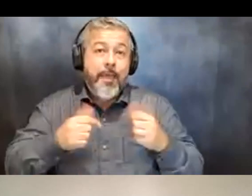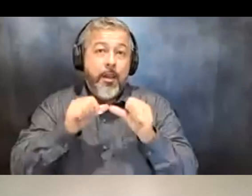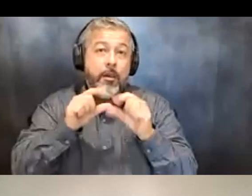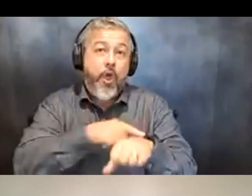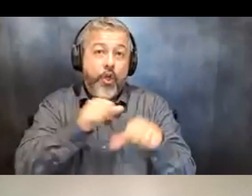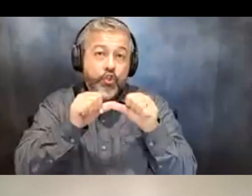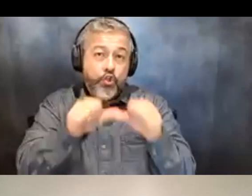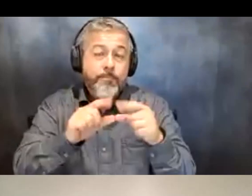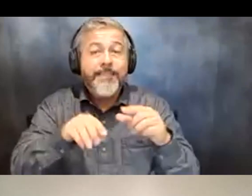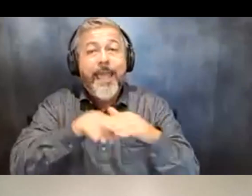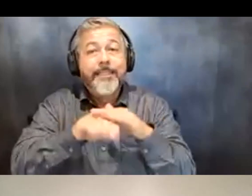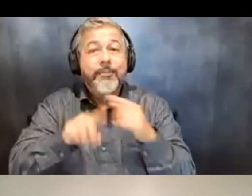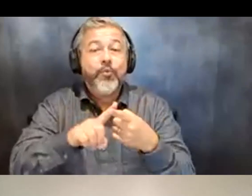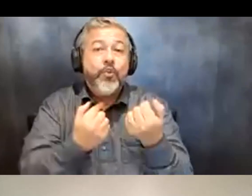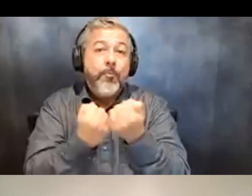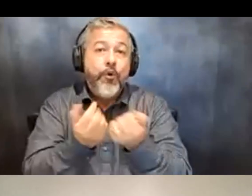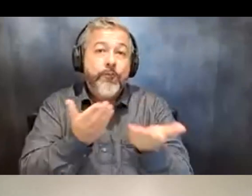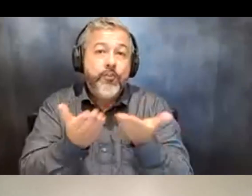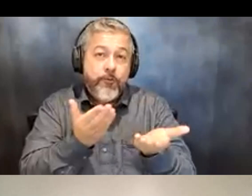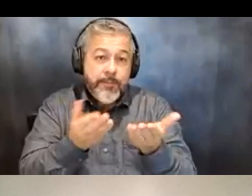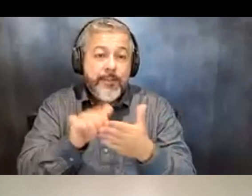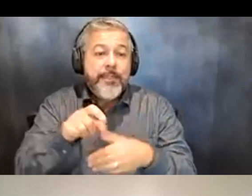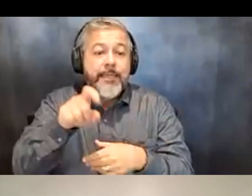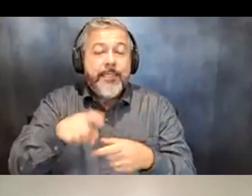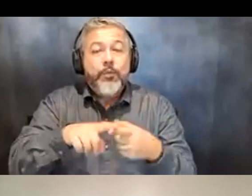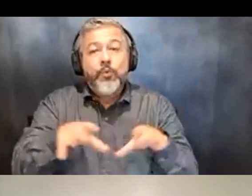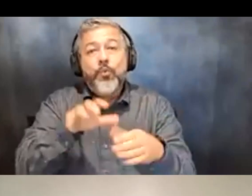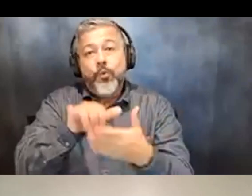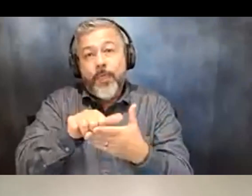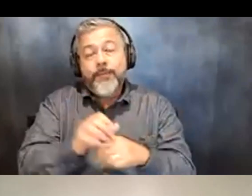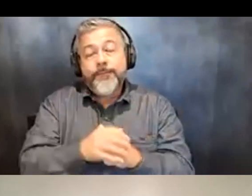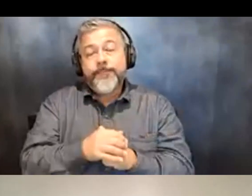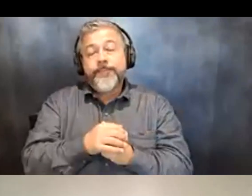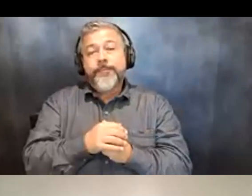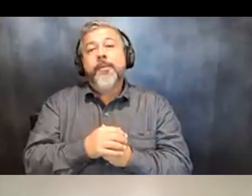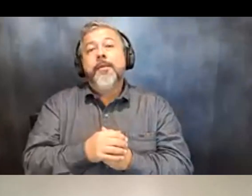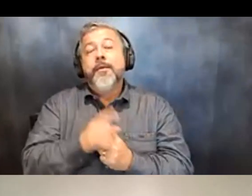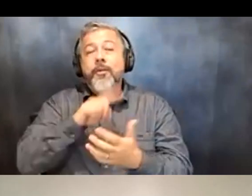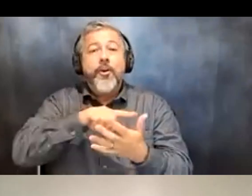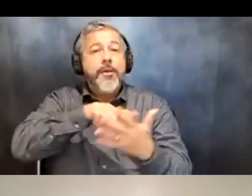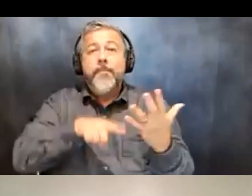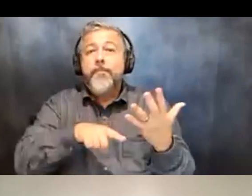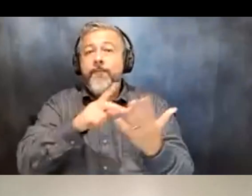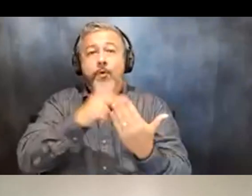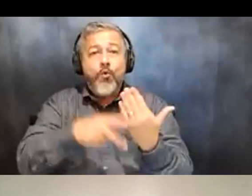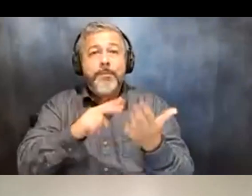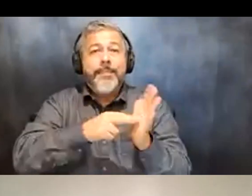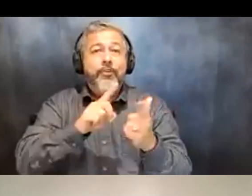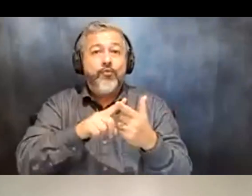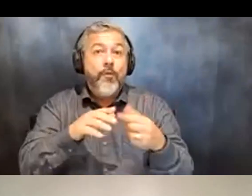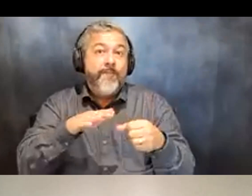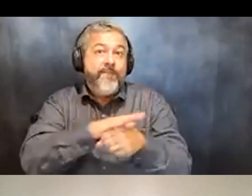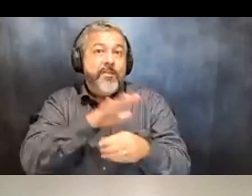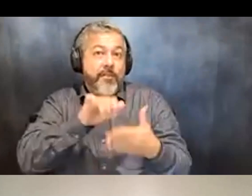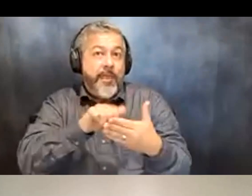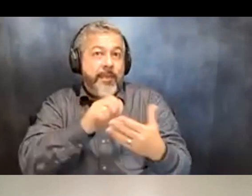is access to supportive services that they would need to do that. There are a number of programs intended to fill this niche, intended